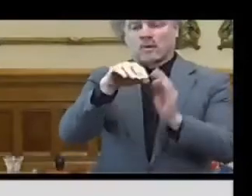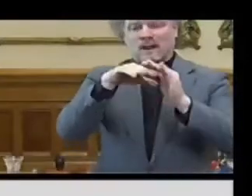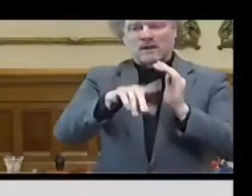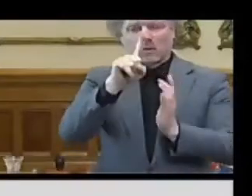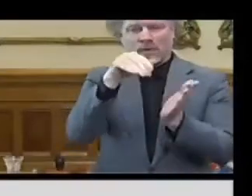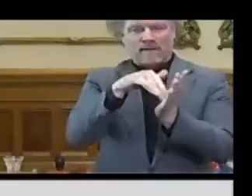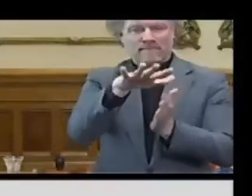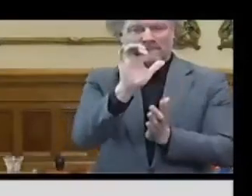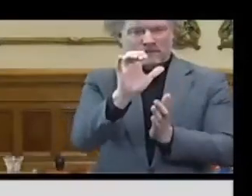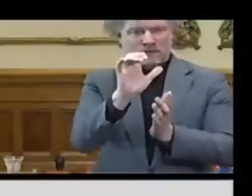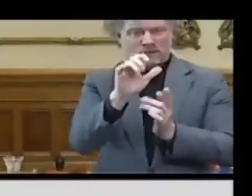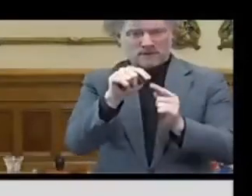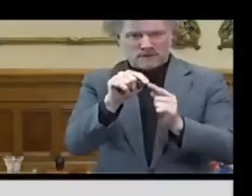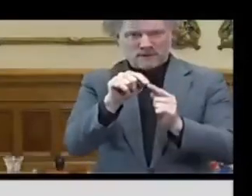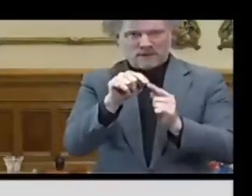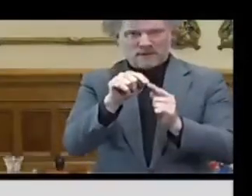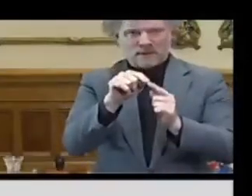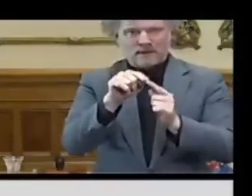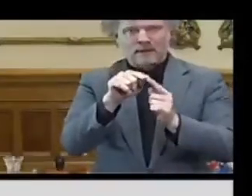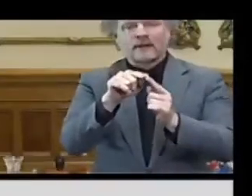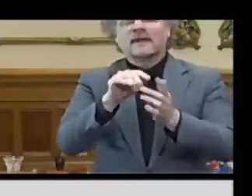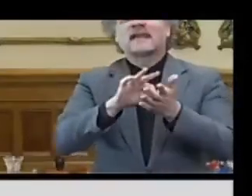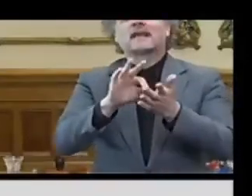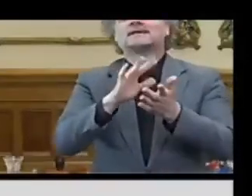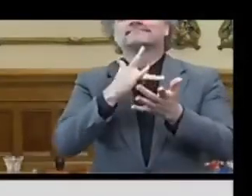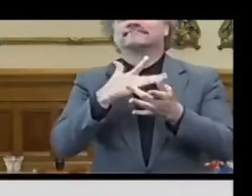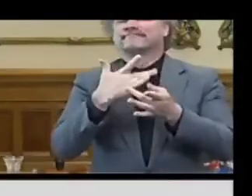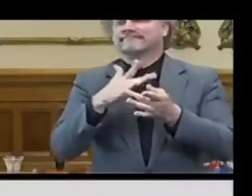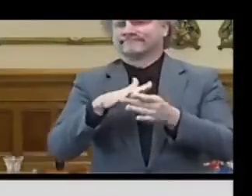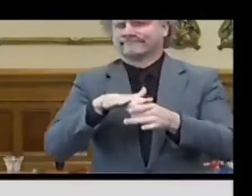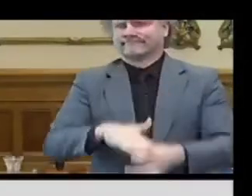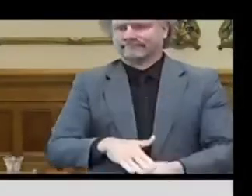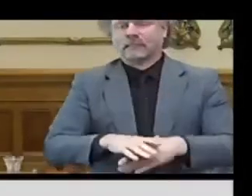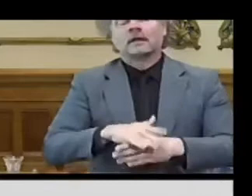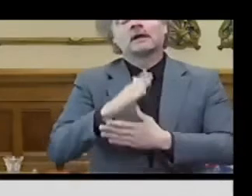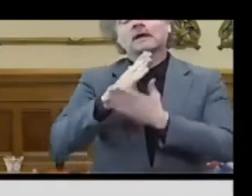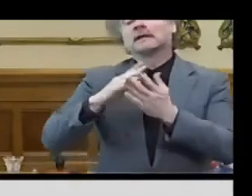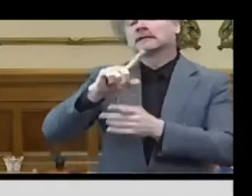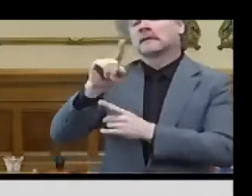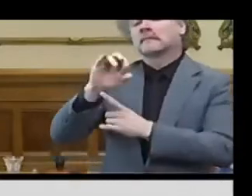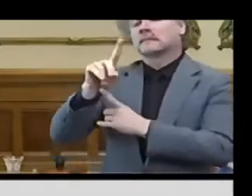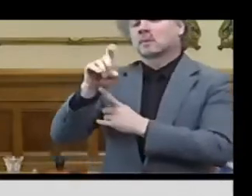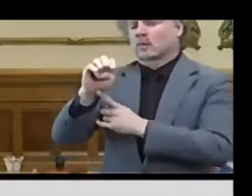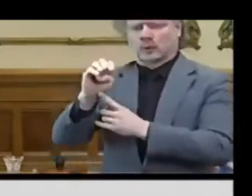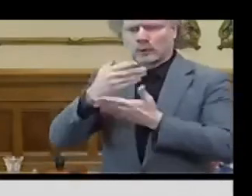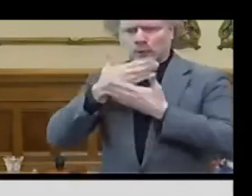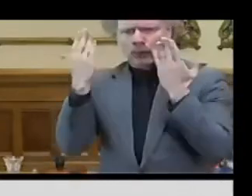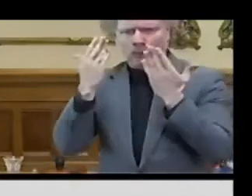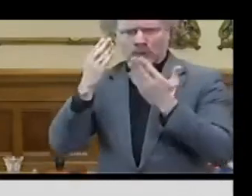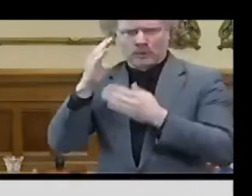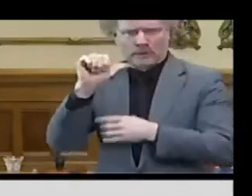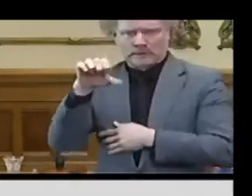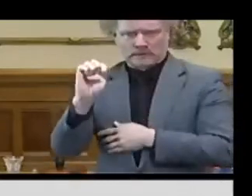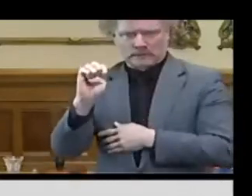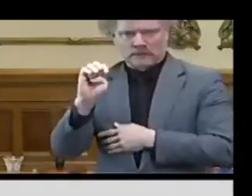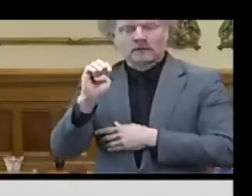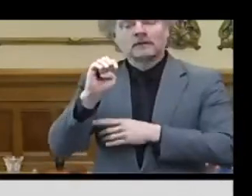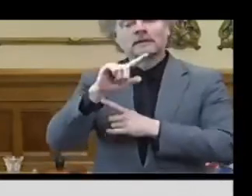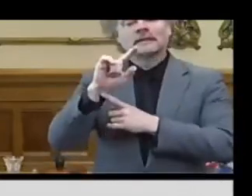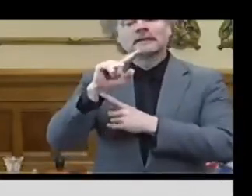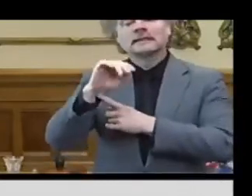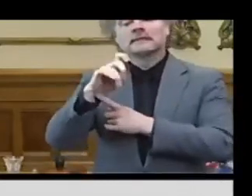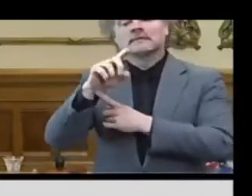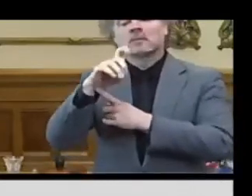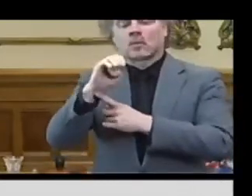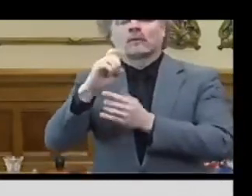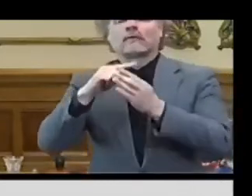1,500 people, the counts will be suppressed. Some zip codes have no cases. Zip codes often cross county lines, so